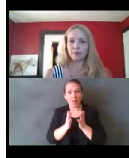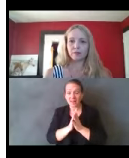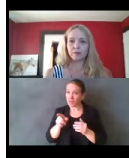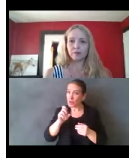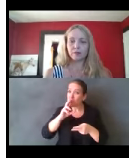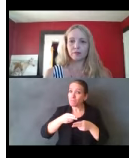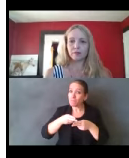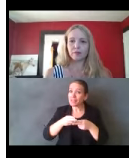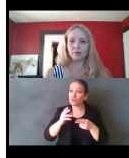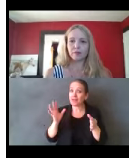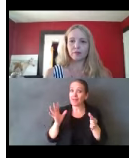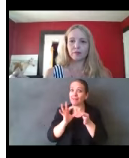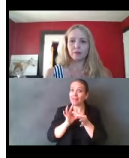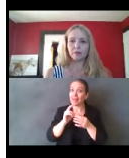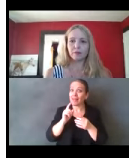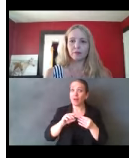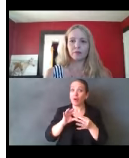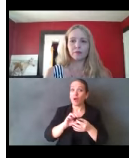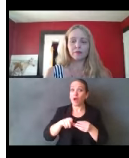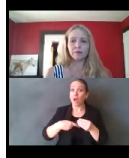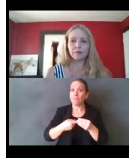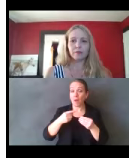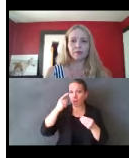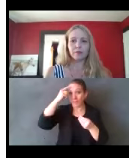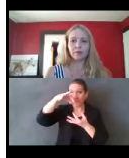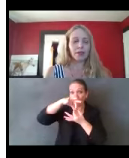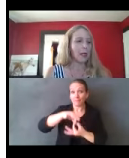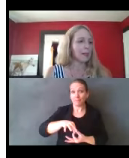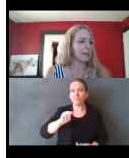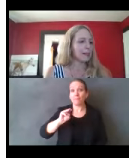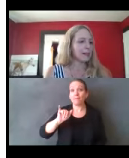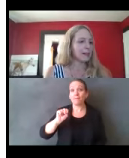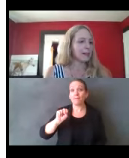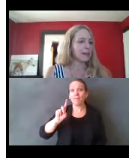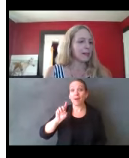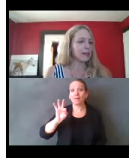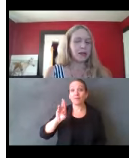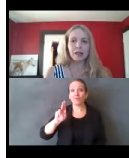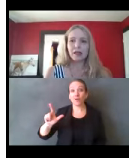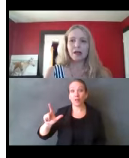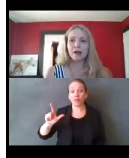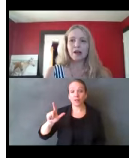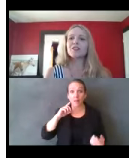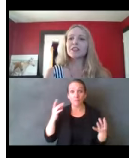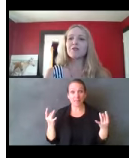the mindfulness meditation that you spoke about in the chat box. So maybe